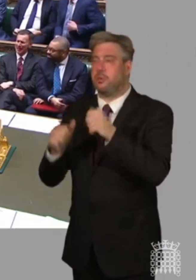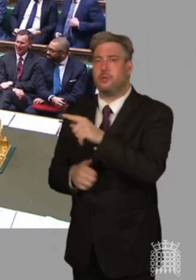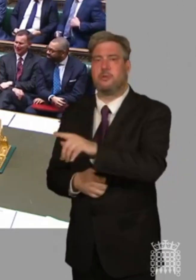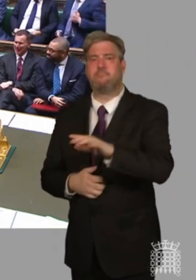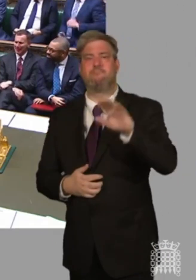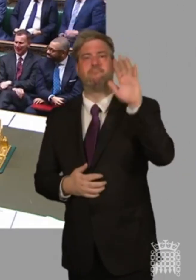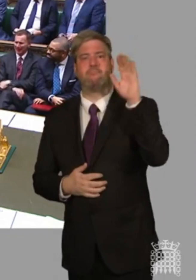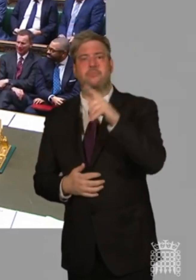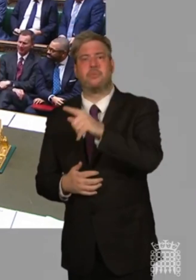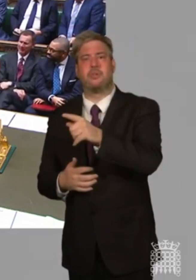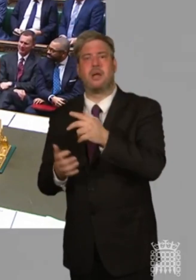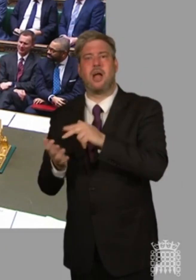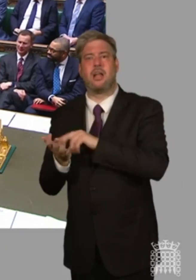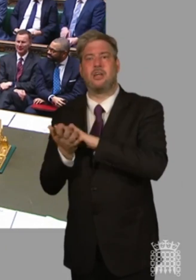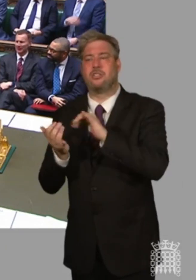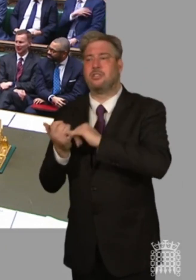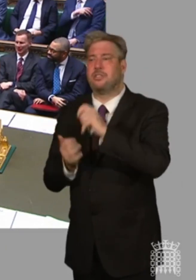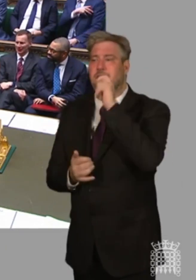Prime Minister.